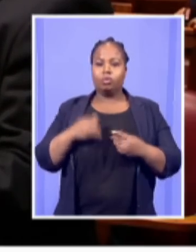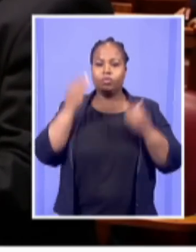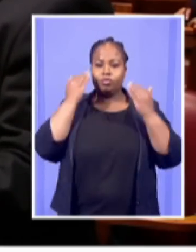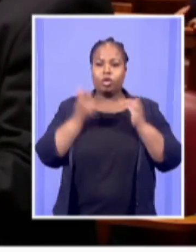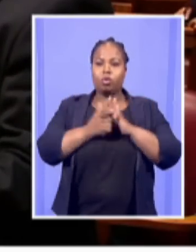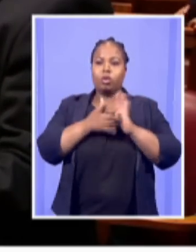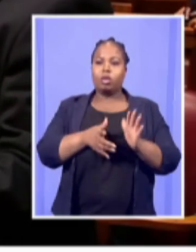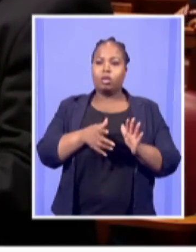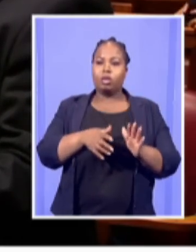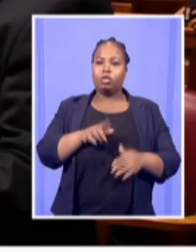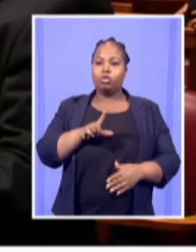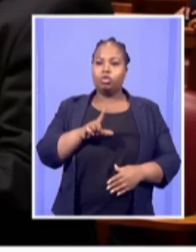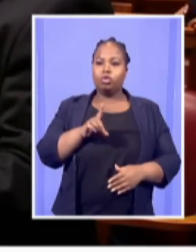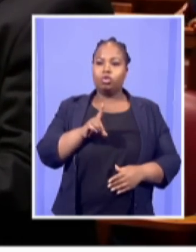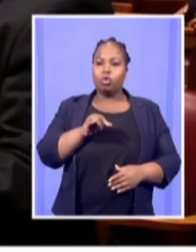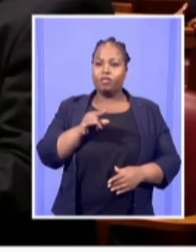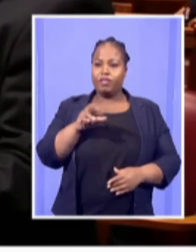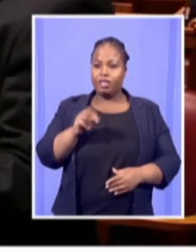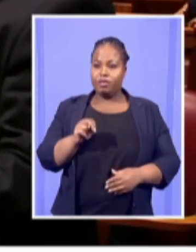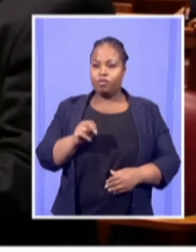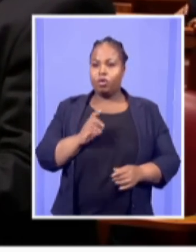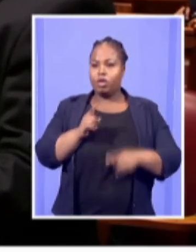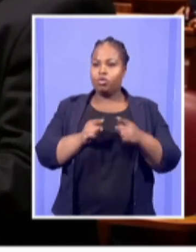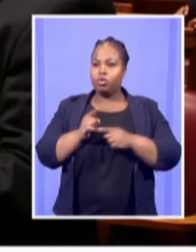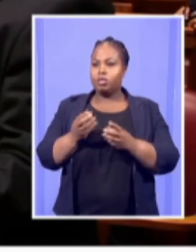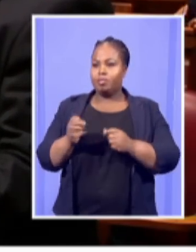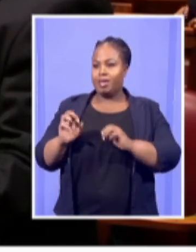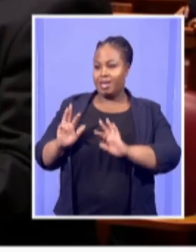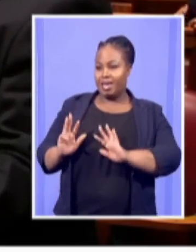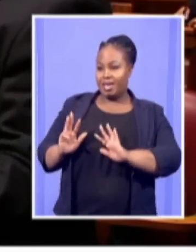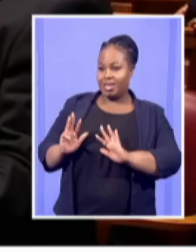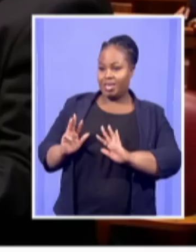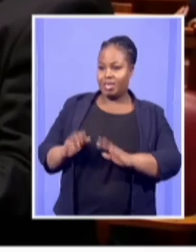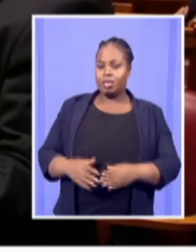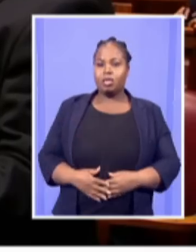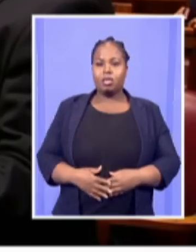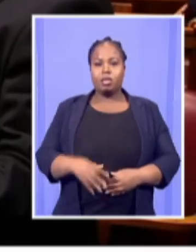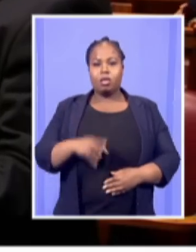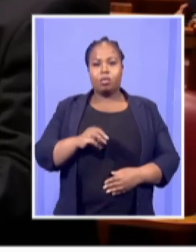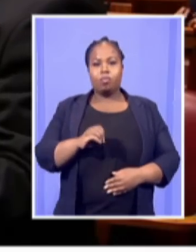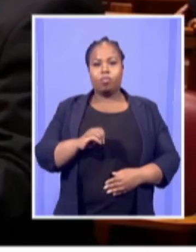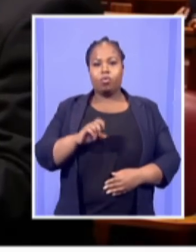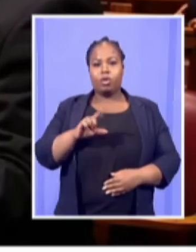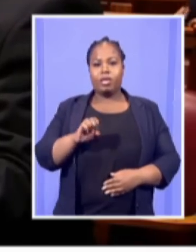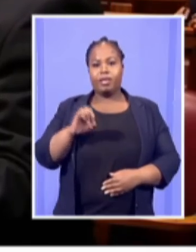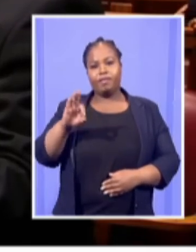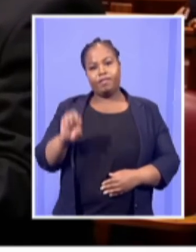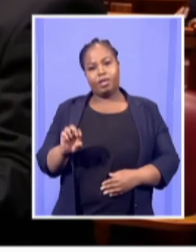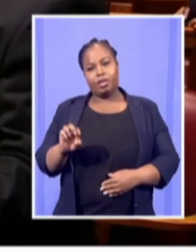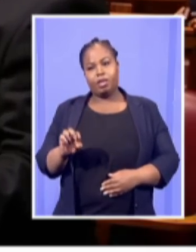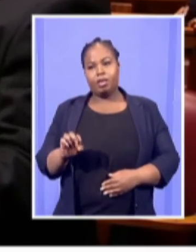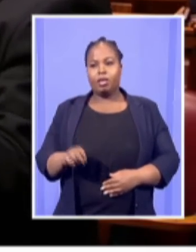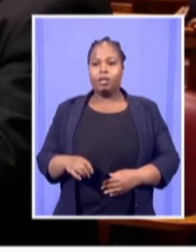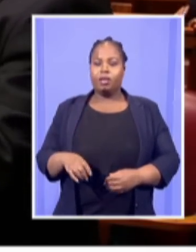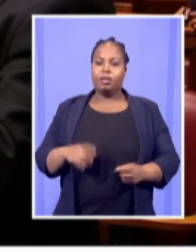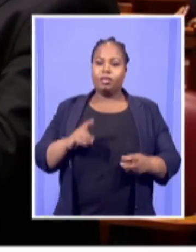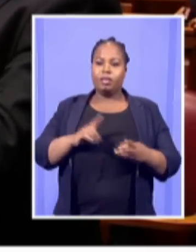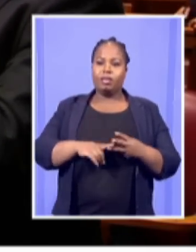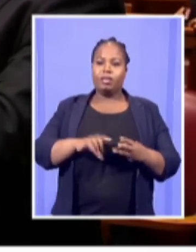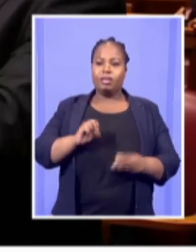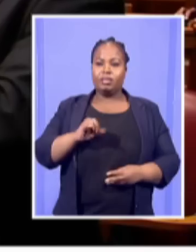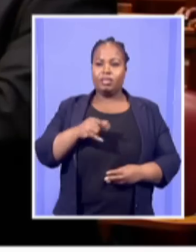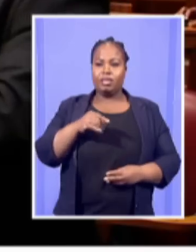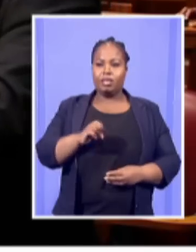number 9, Mr. Molefe for Mr. Molefe, and Mr. Singh